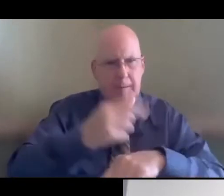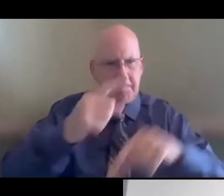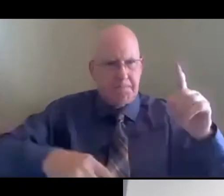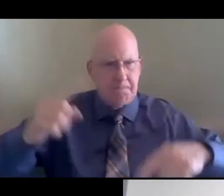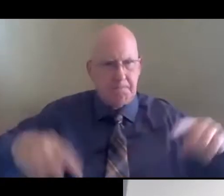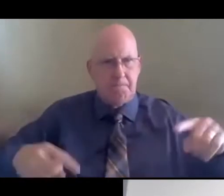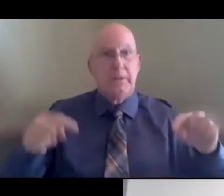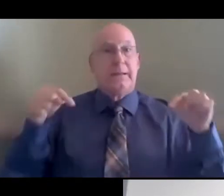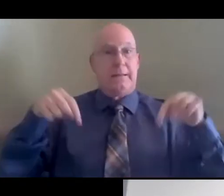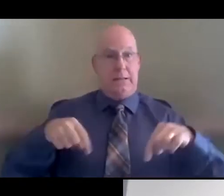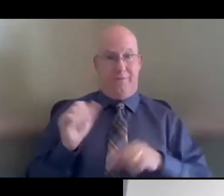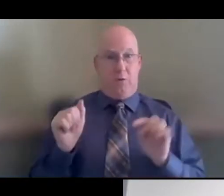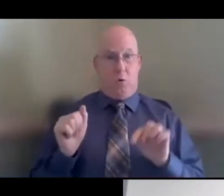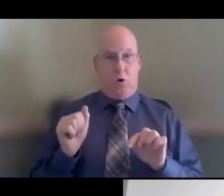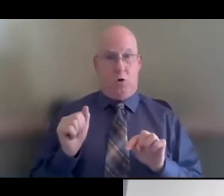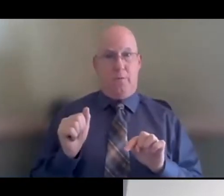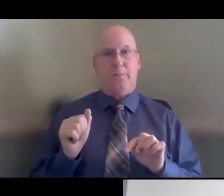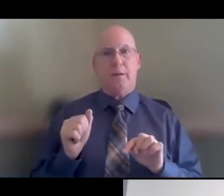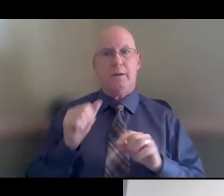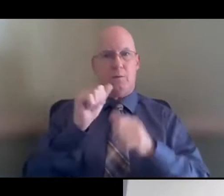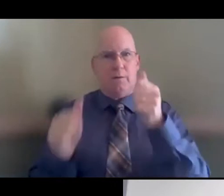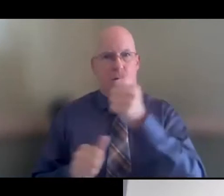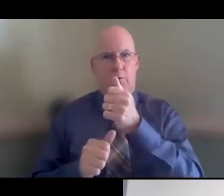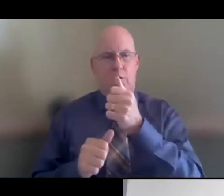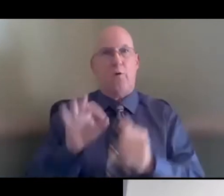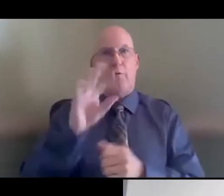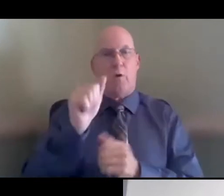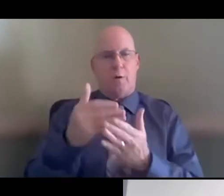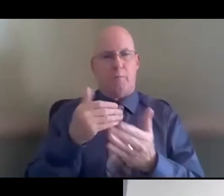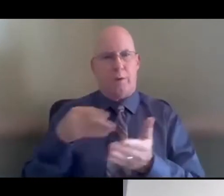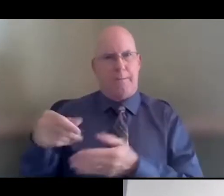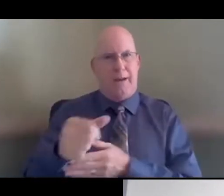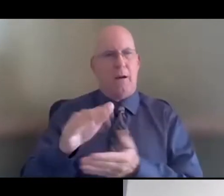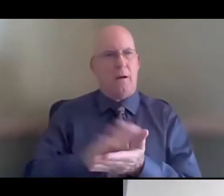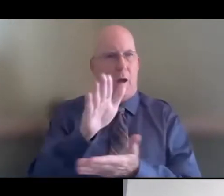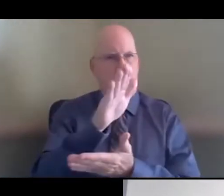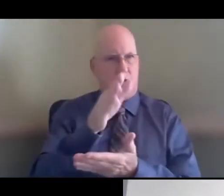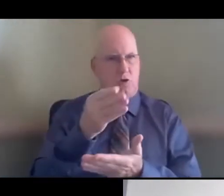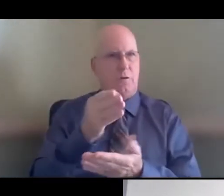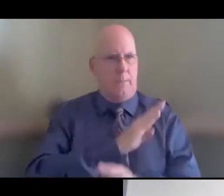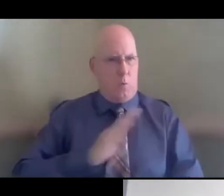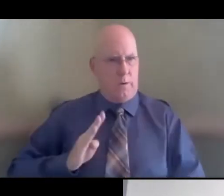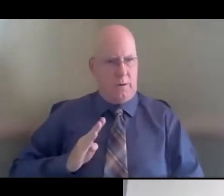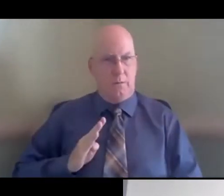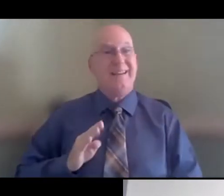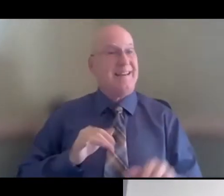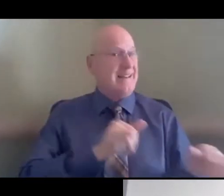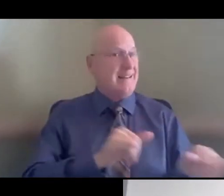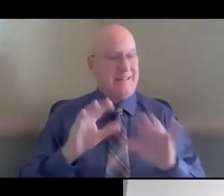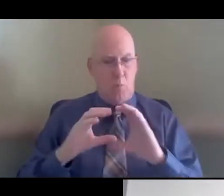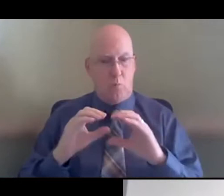of Florida, it was actually put under the Florida Prepaid College Board. So the same entity that's helped over 1 million